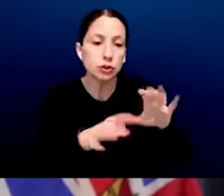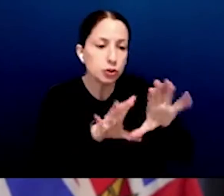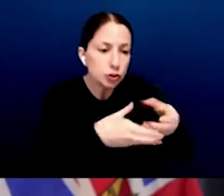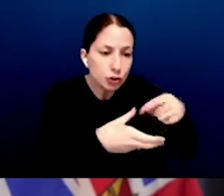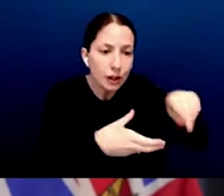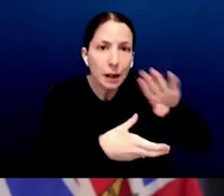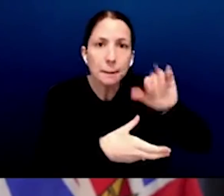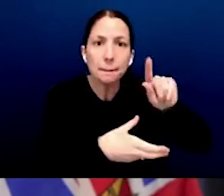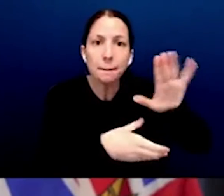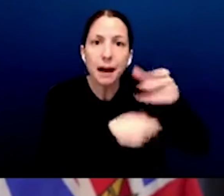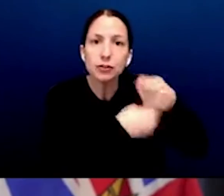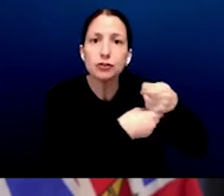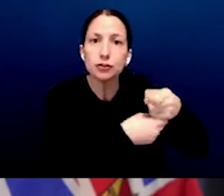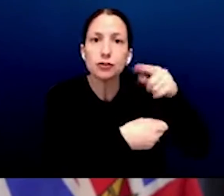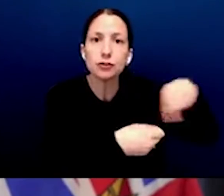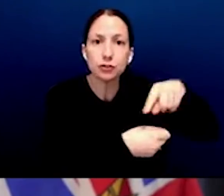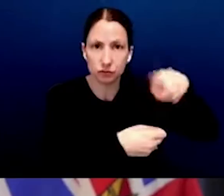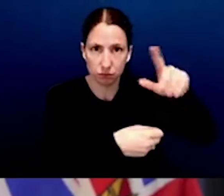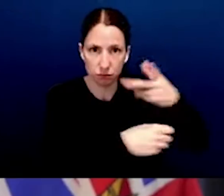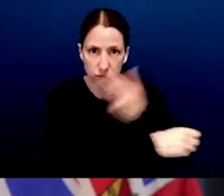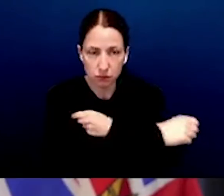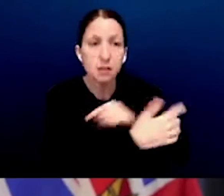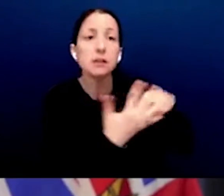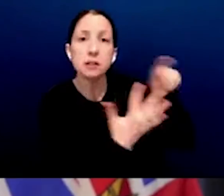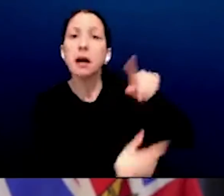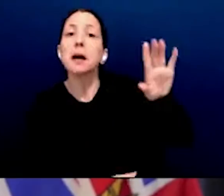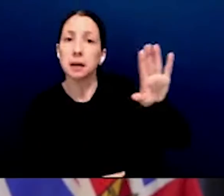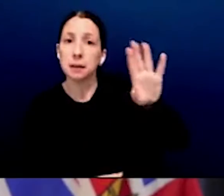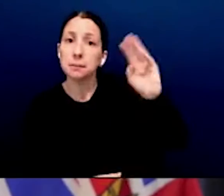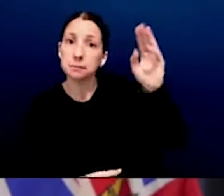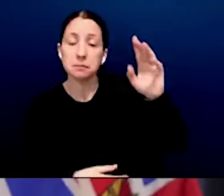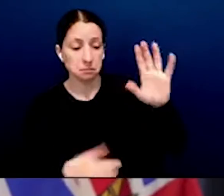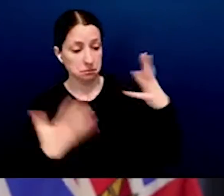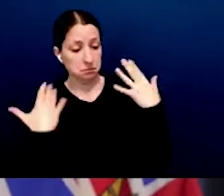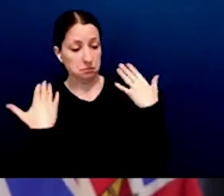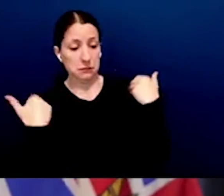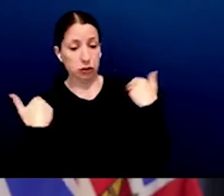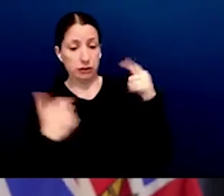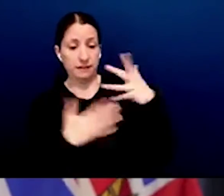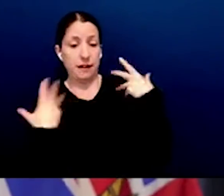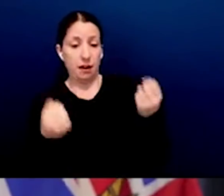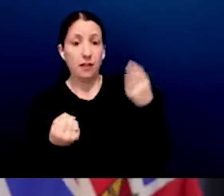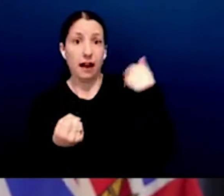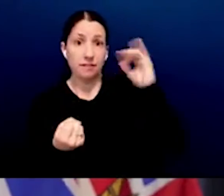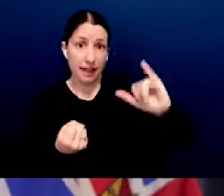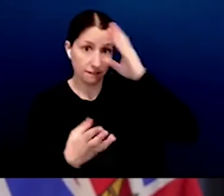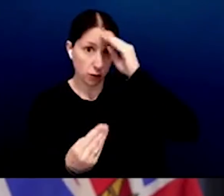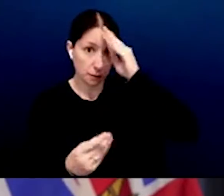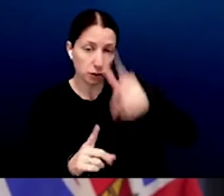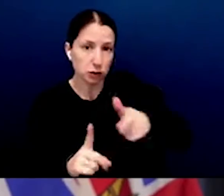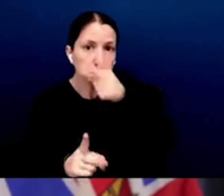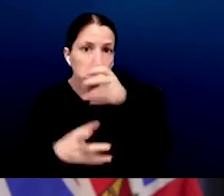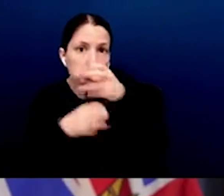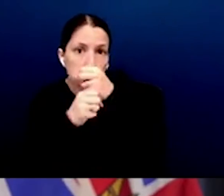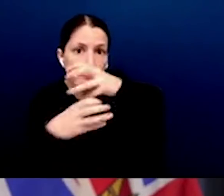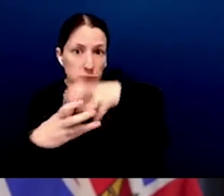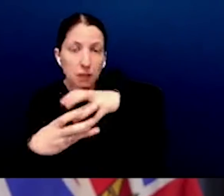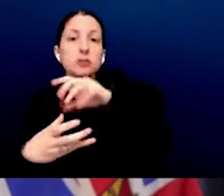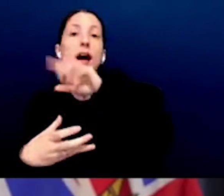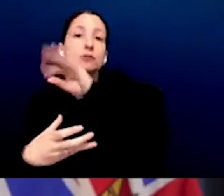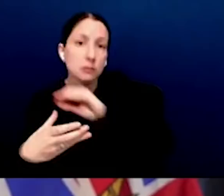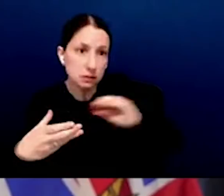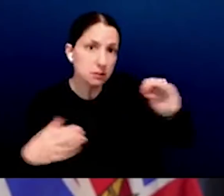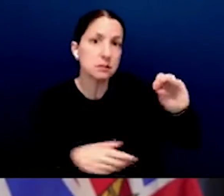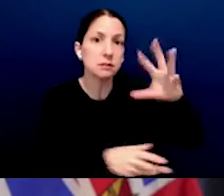that information is held by the Ministry of Health privately and confidentially, but now that is going to be required to be part of